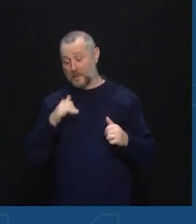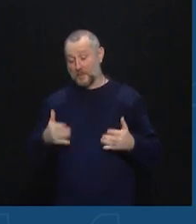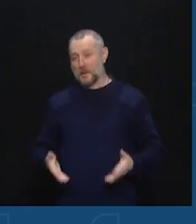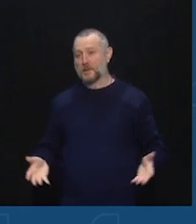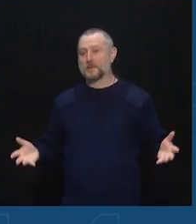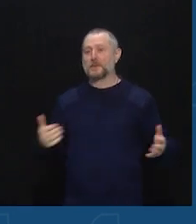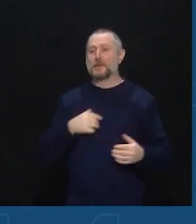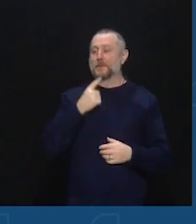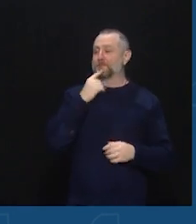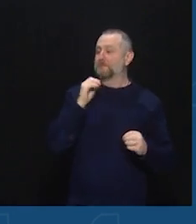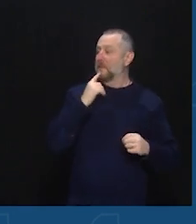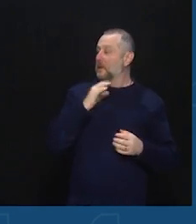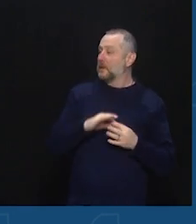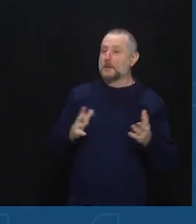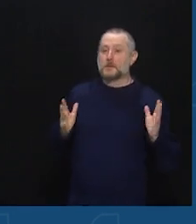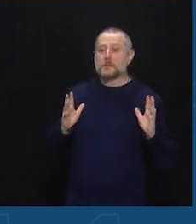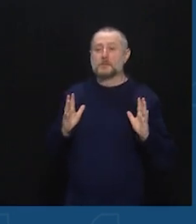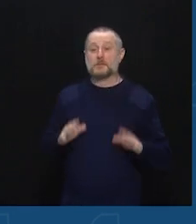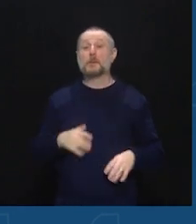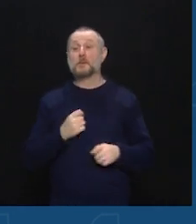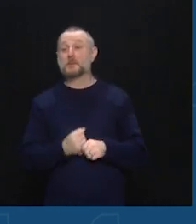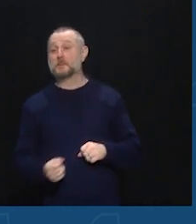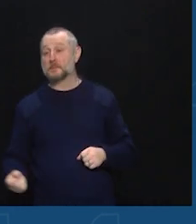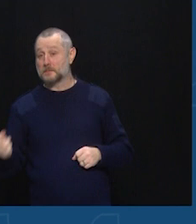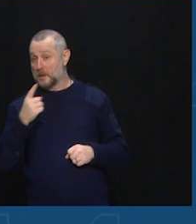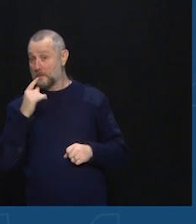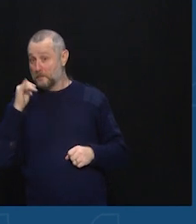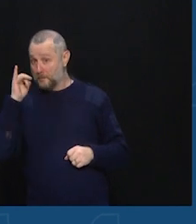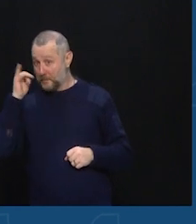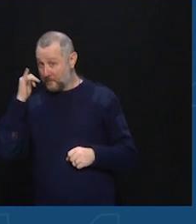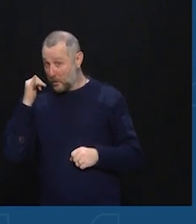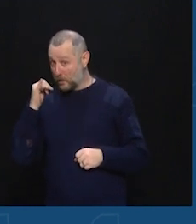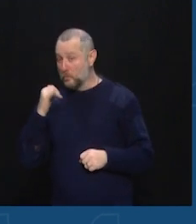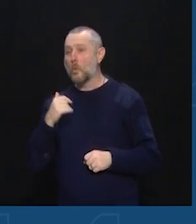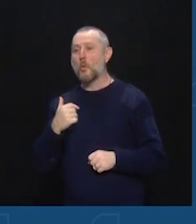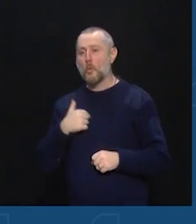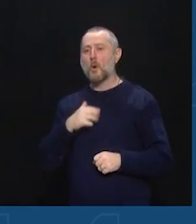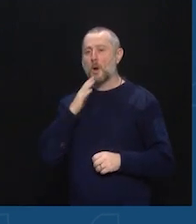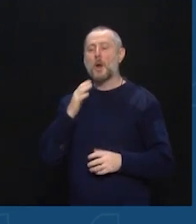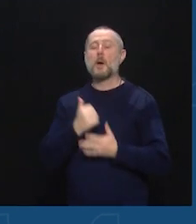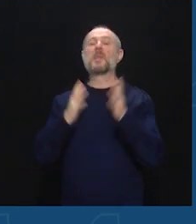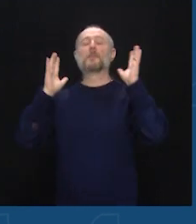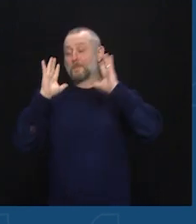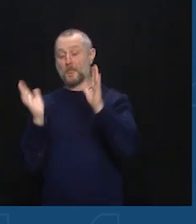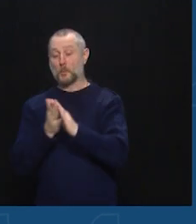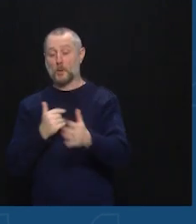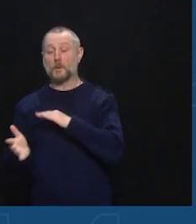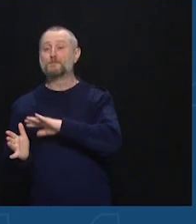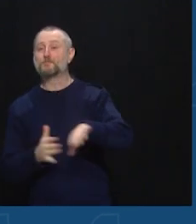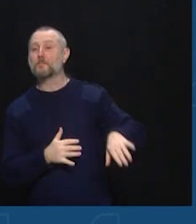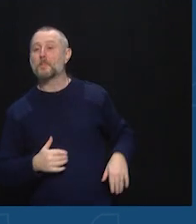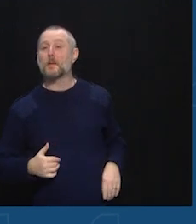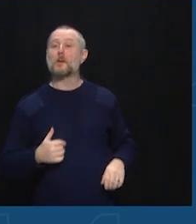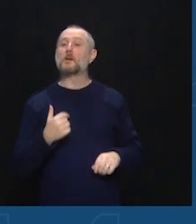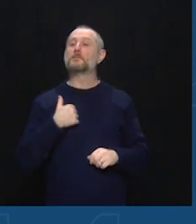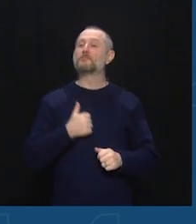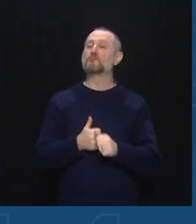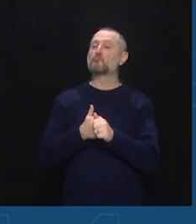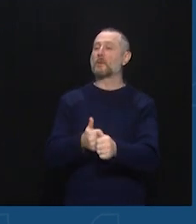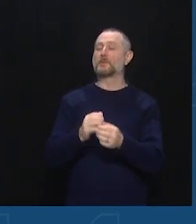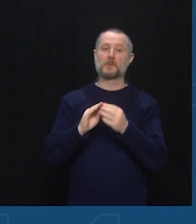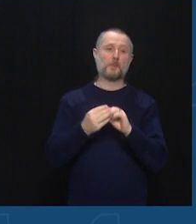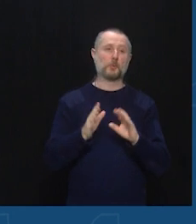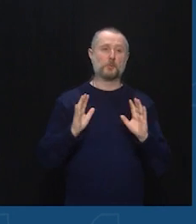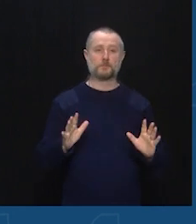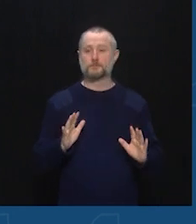but I'm going to care more next year when some of my New York teams are in there. But that is, we track this. We showed all